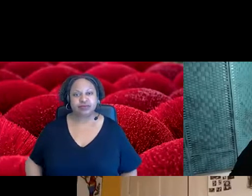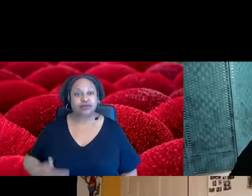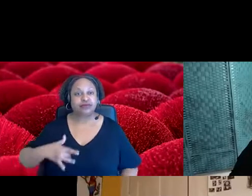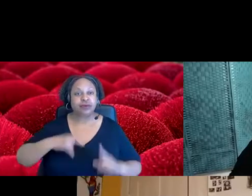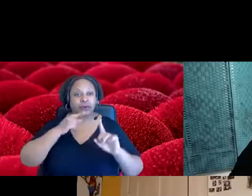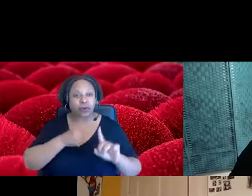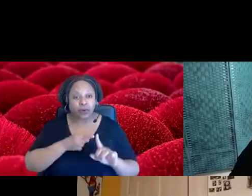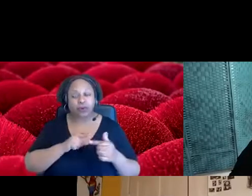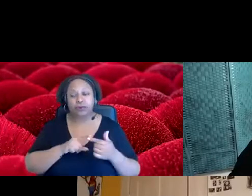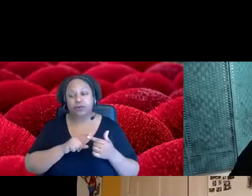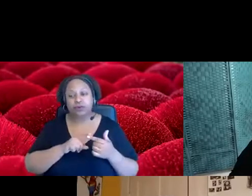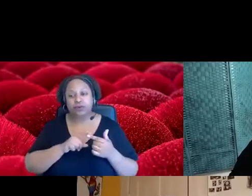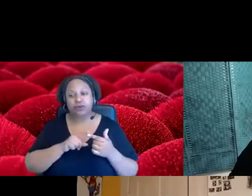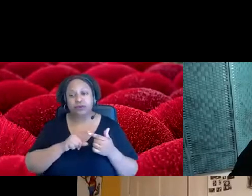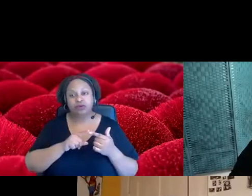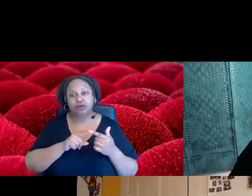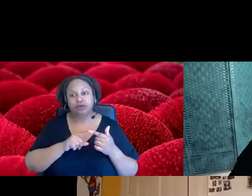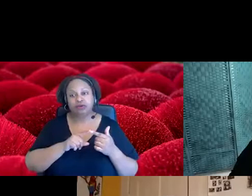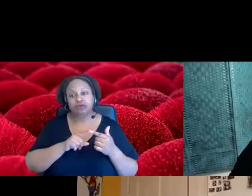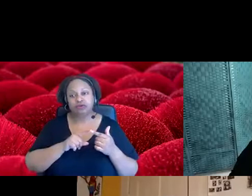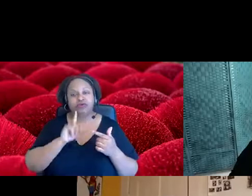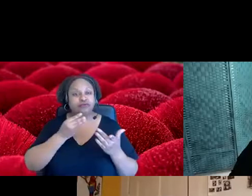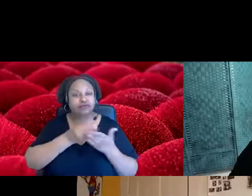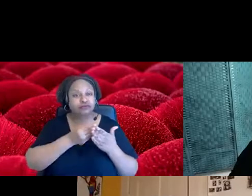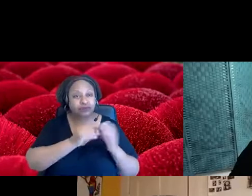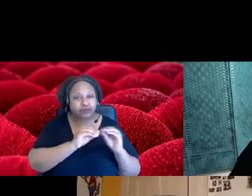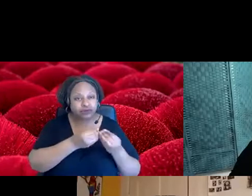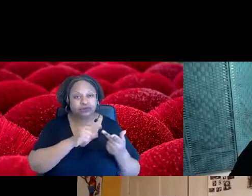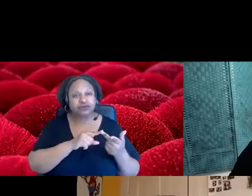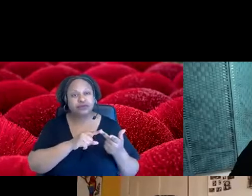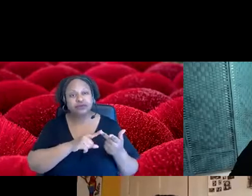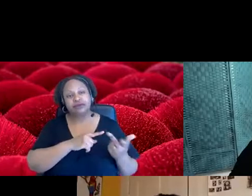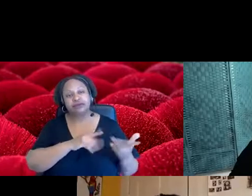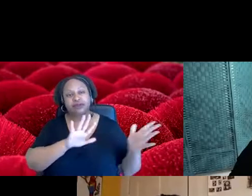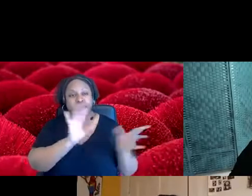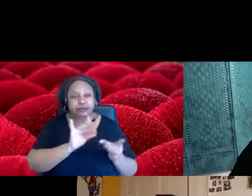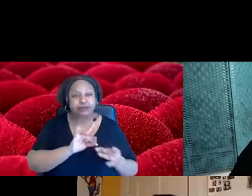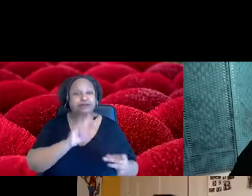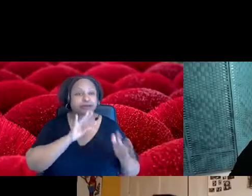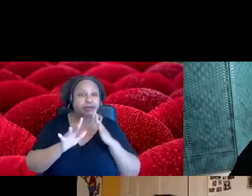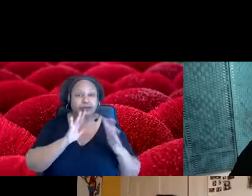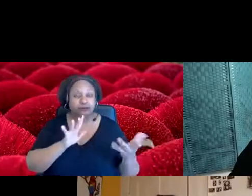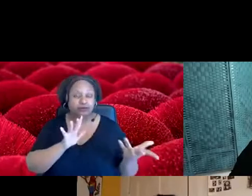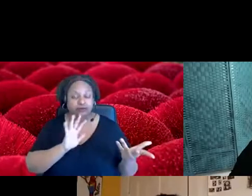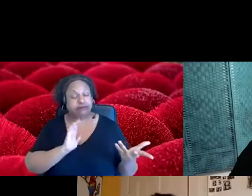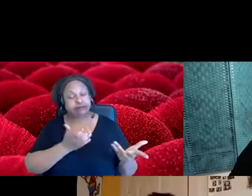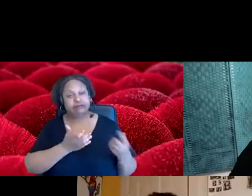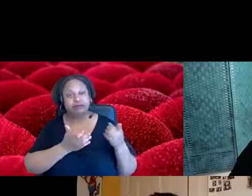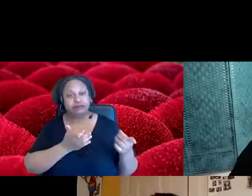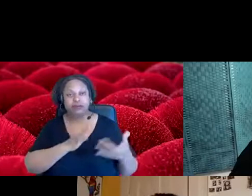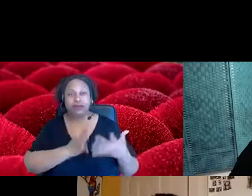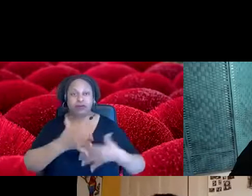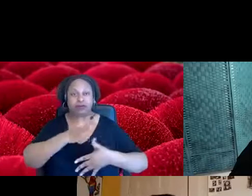or organizations, a lot of it is already, at least verbally, at least on page, saying that, you know,